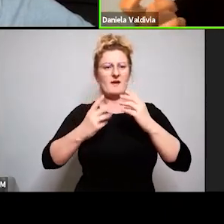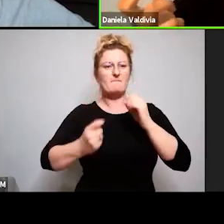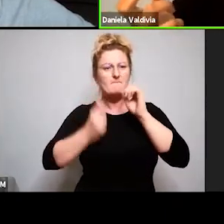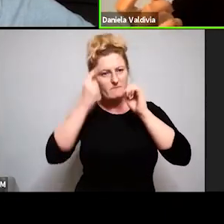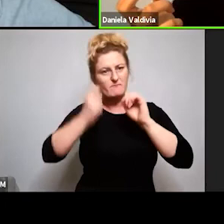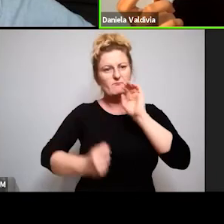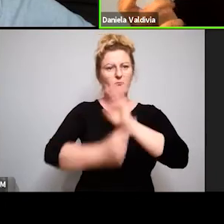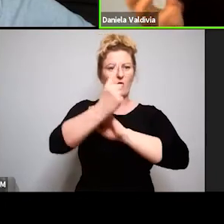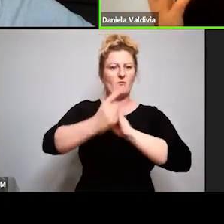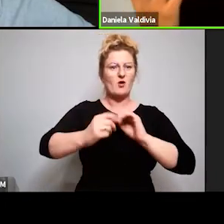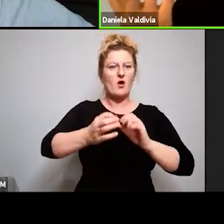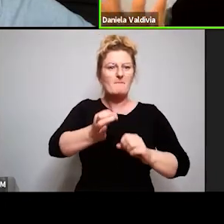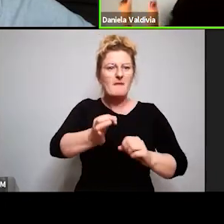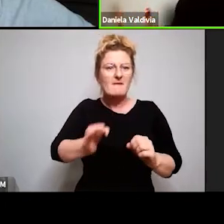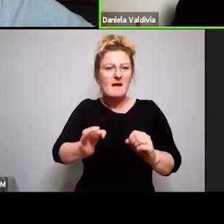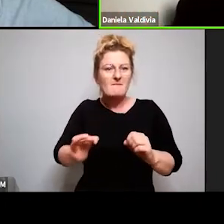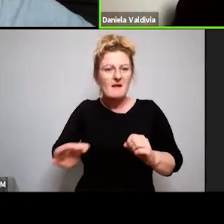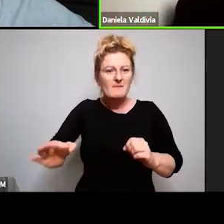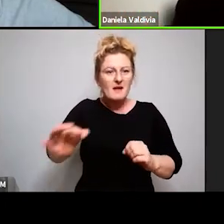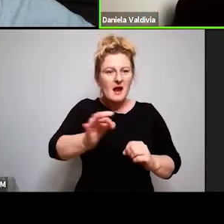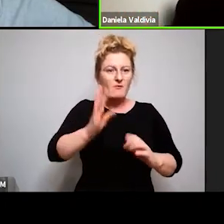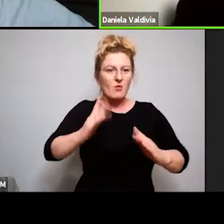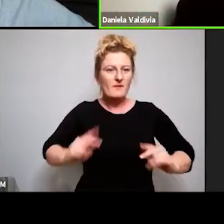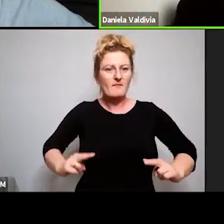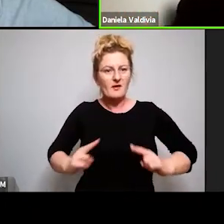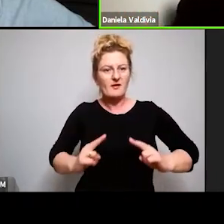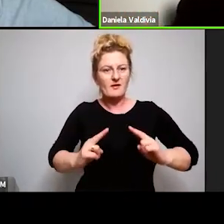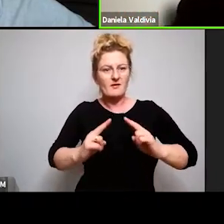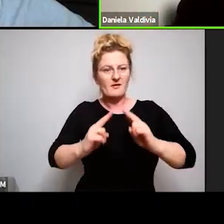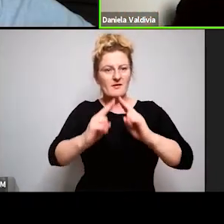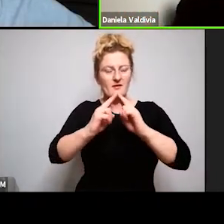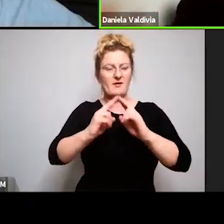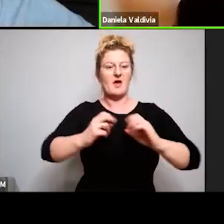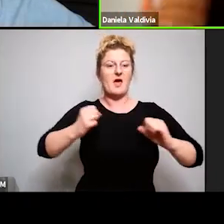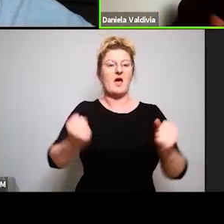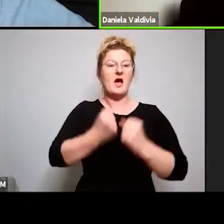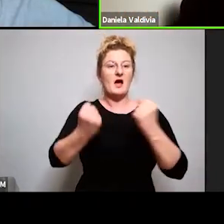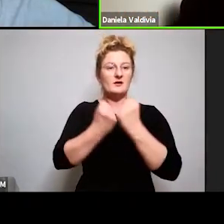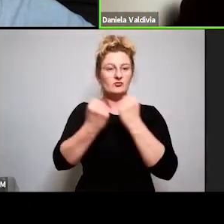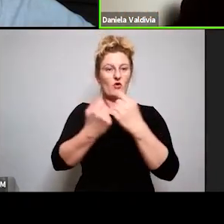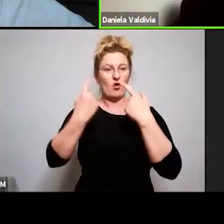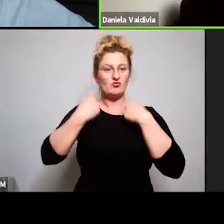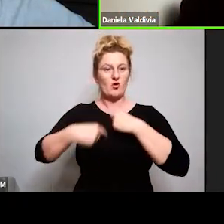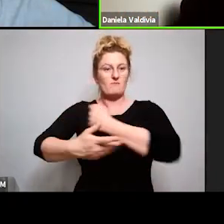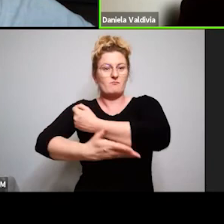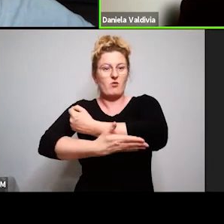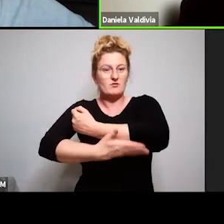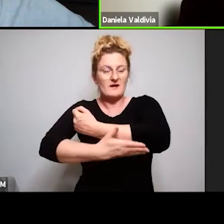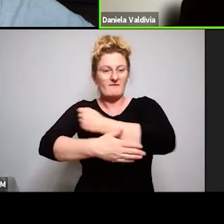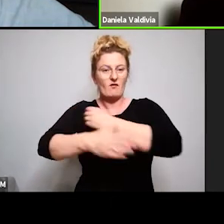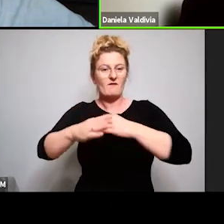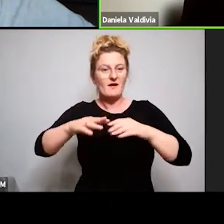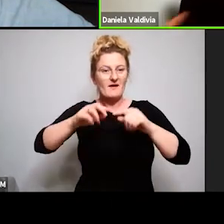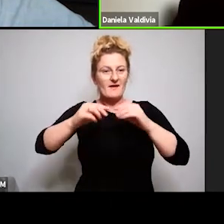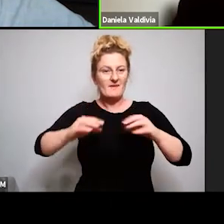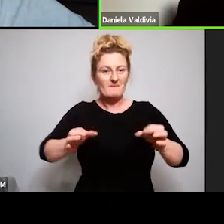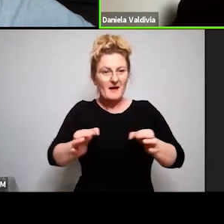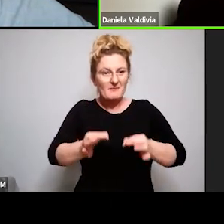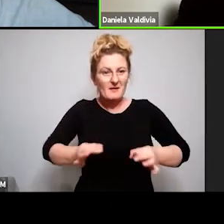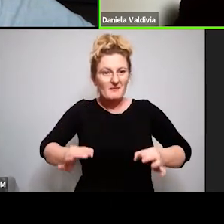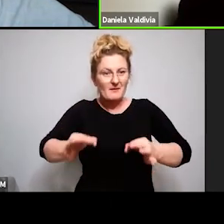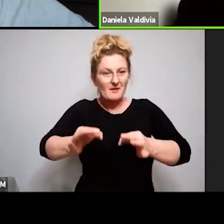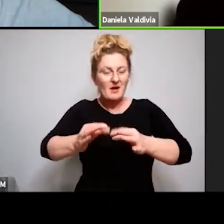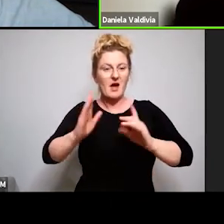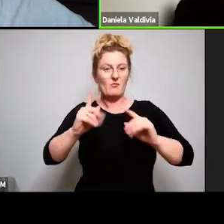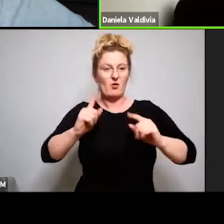go to the political level. And many people ask me, how did you achieve to be part of this law? And it's not that, you know,